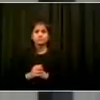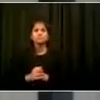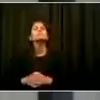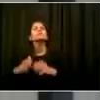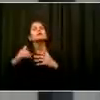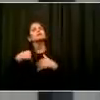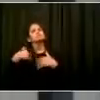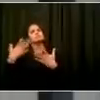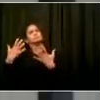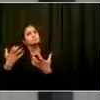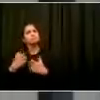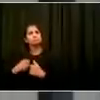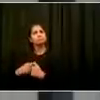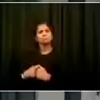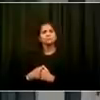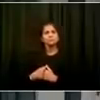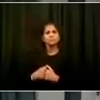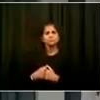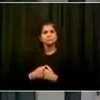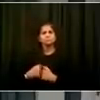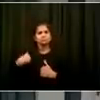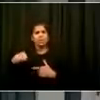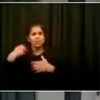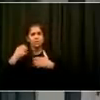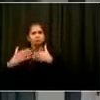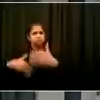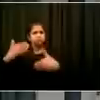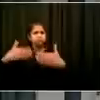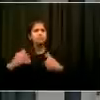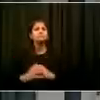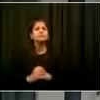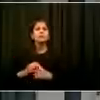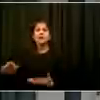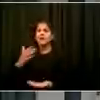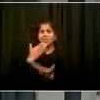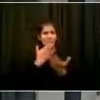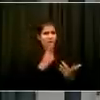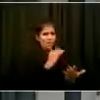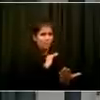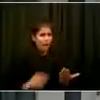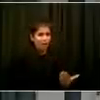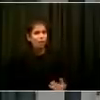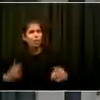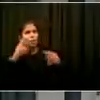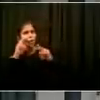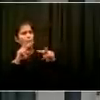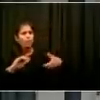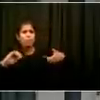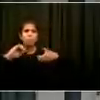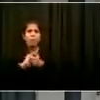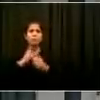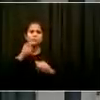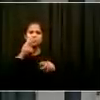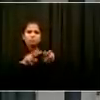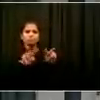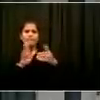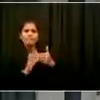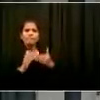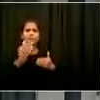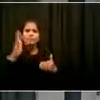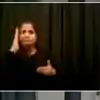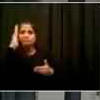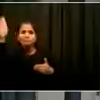thank you for your commitment, and we look forward to partnering with you in the future and continuing to support the growth of Black